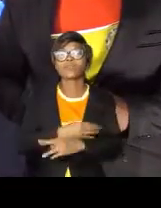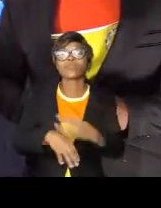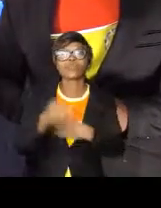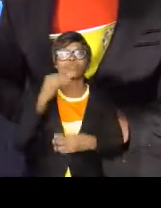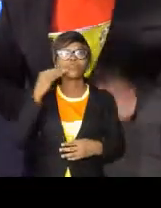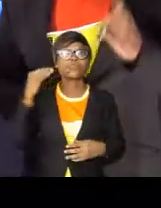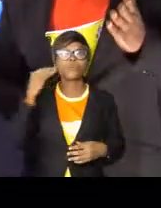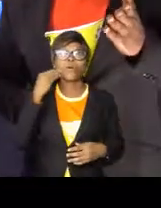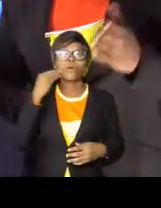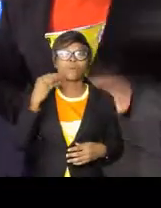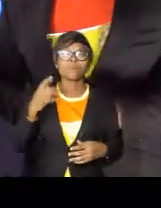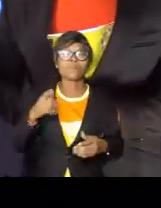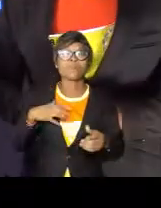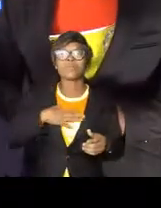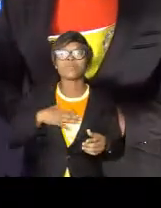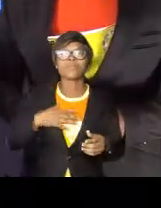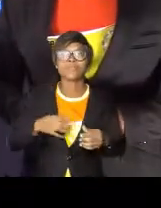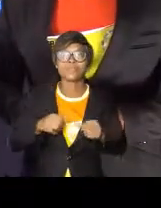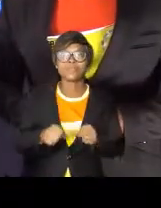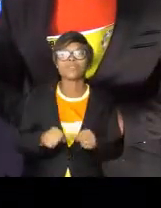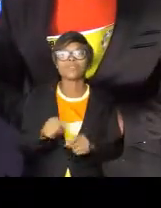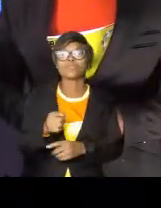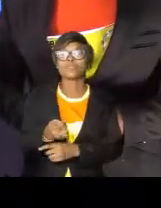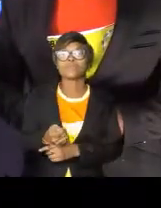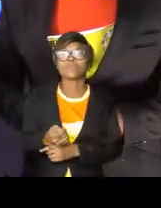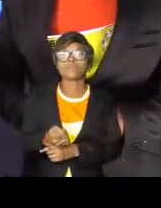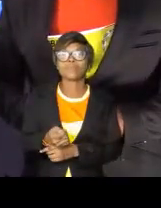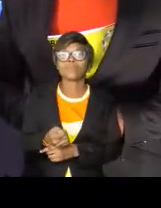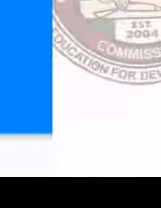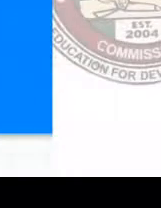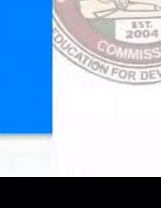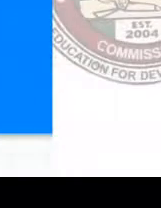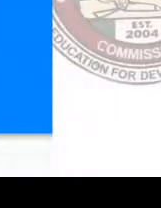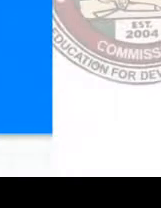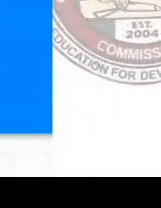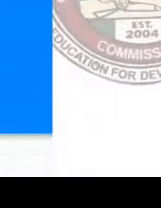the classroom into your homes. Please stay tuned.